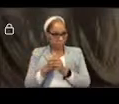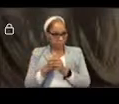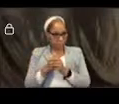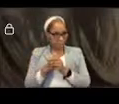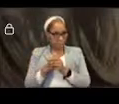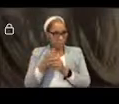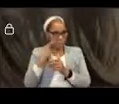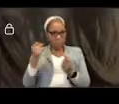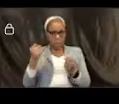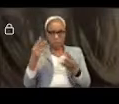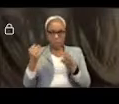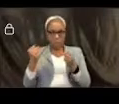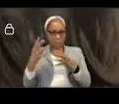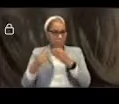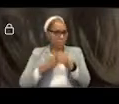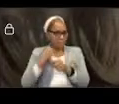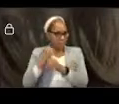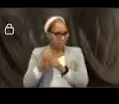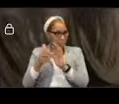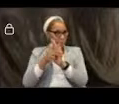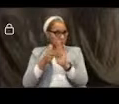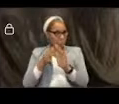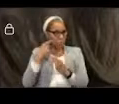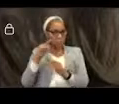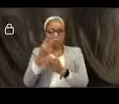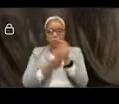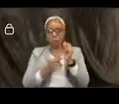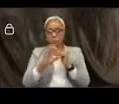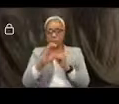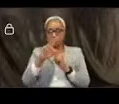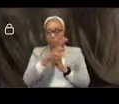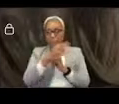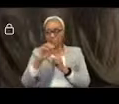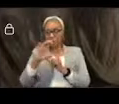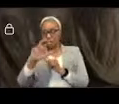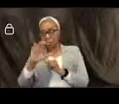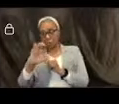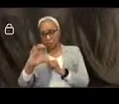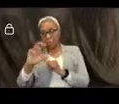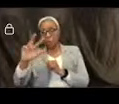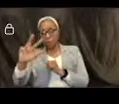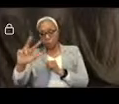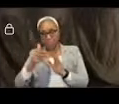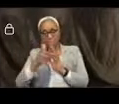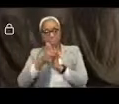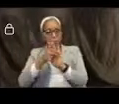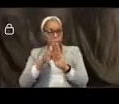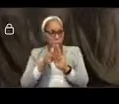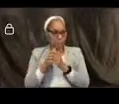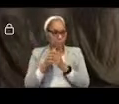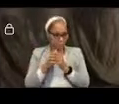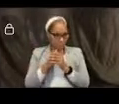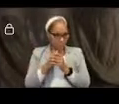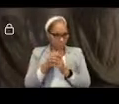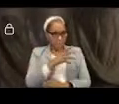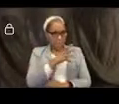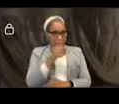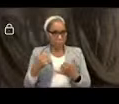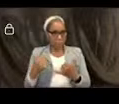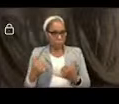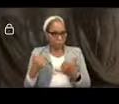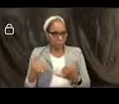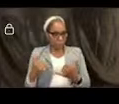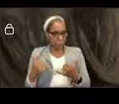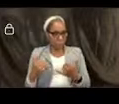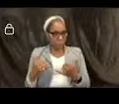for decades also, and zoned for both C2 and C3 zoning, and currently has a